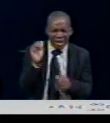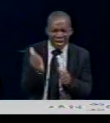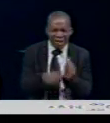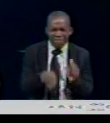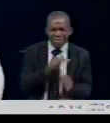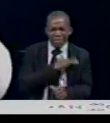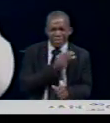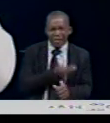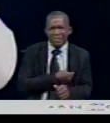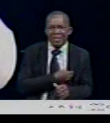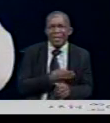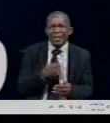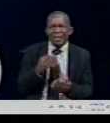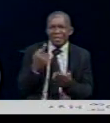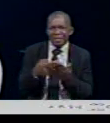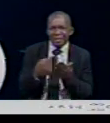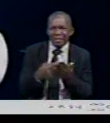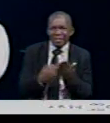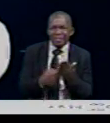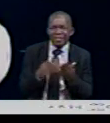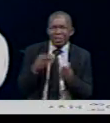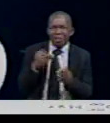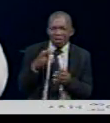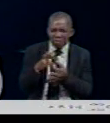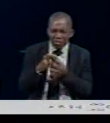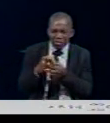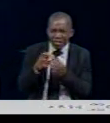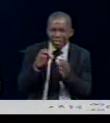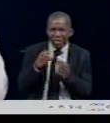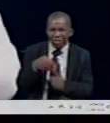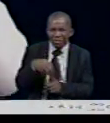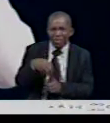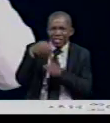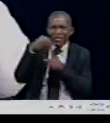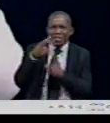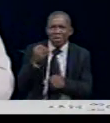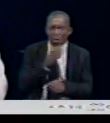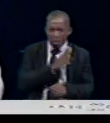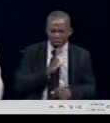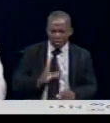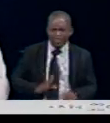The message of uniqueness